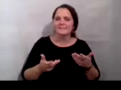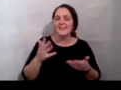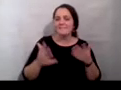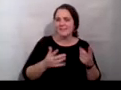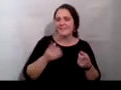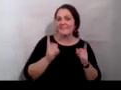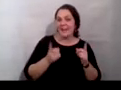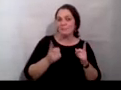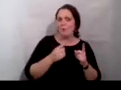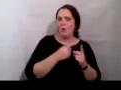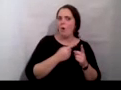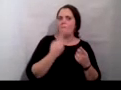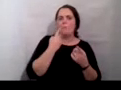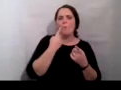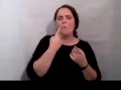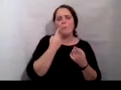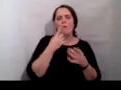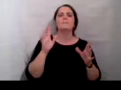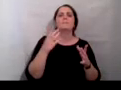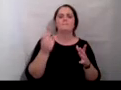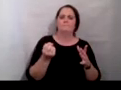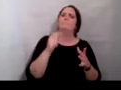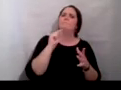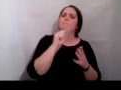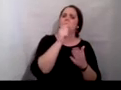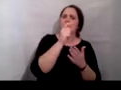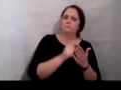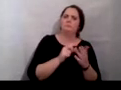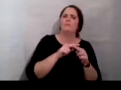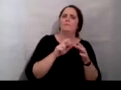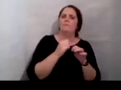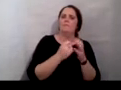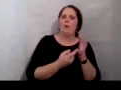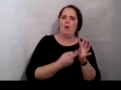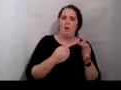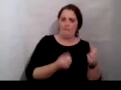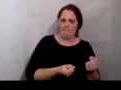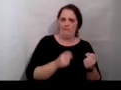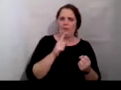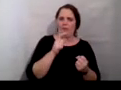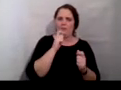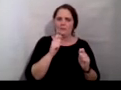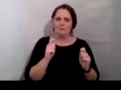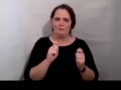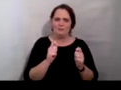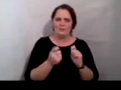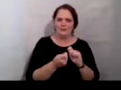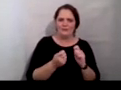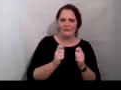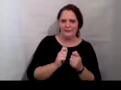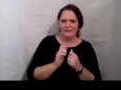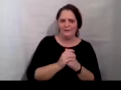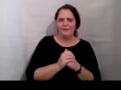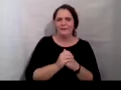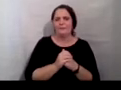non-figurative elements. So she drifts between figurative and non-figurative. There's this